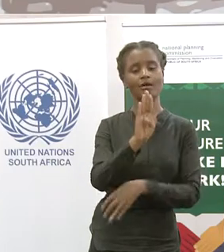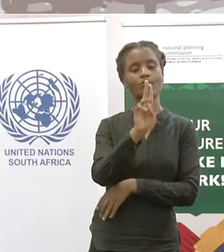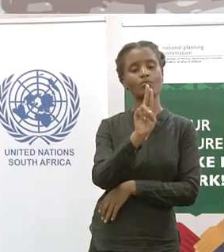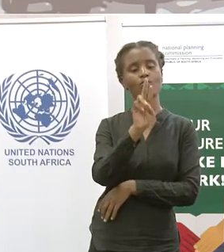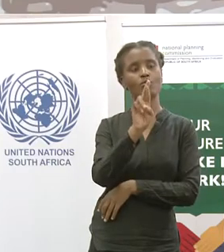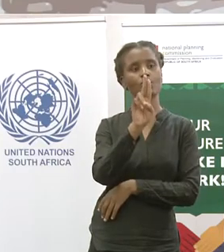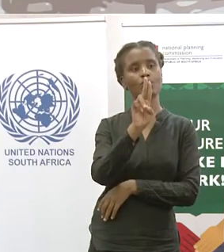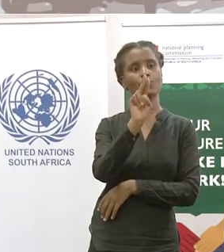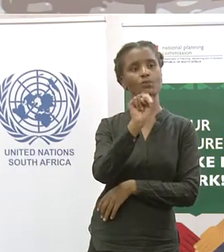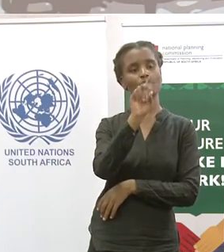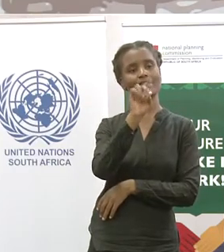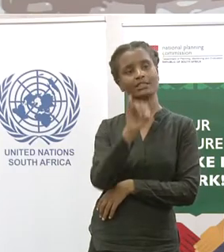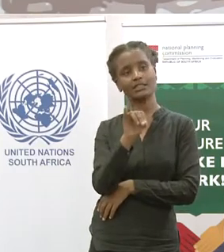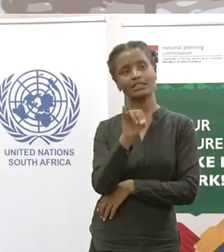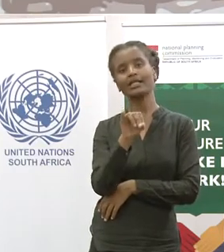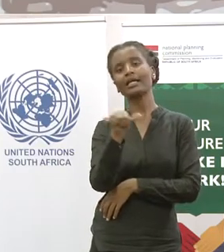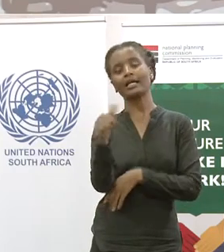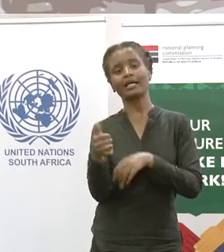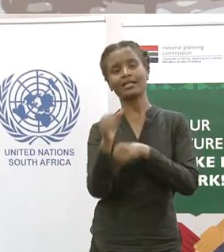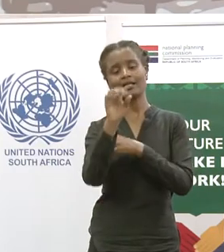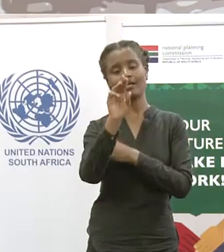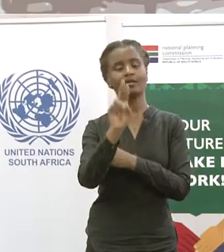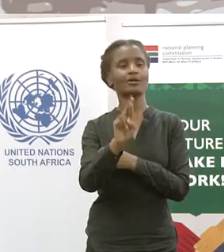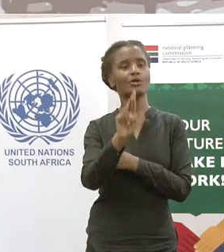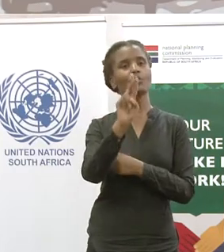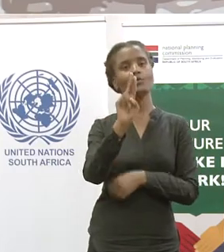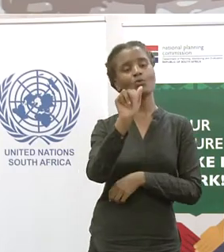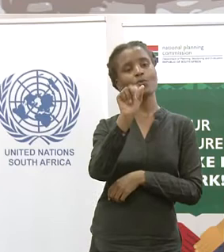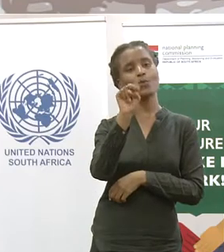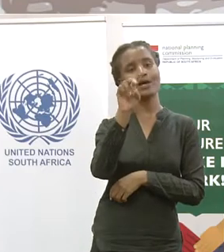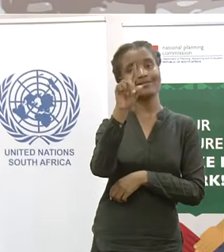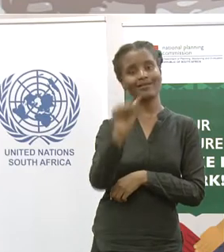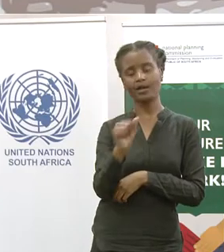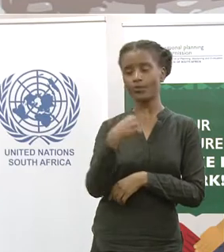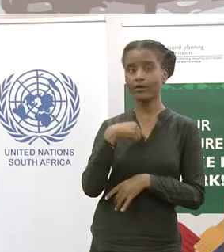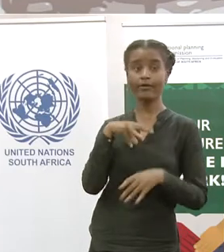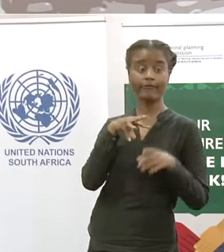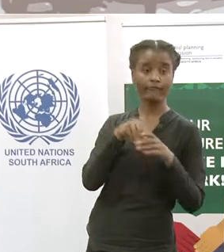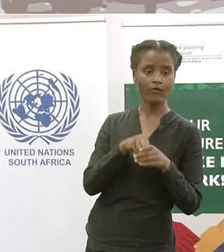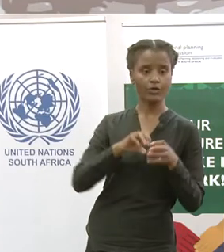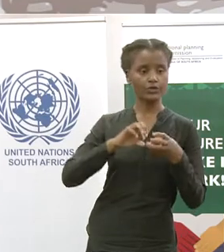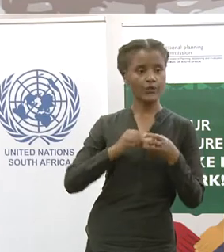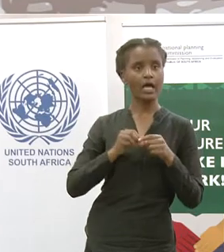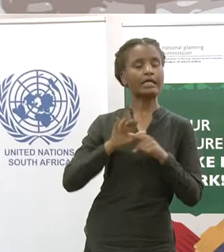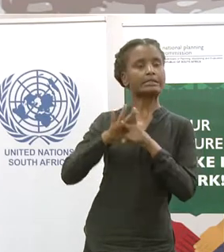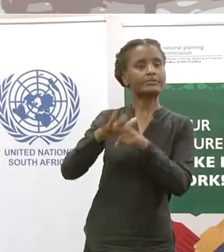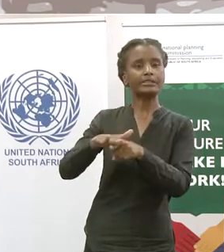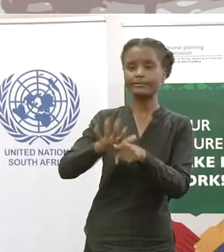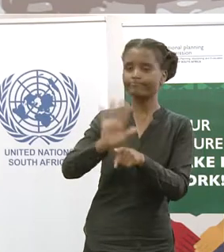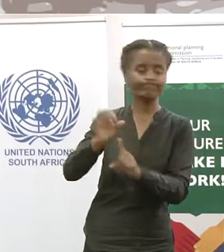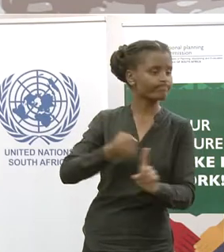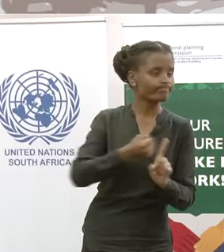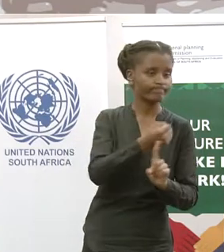to put both cats on, who fights against all forms of discrimination, because I'm still am, I haven't stopped